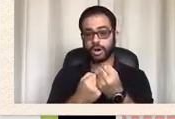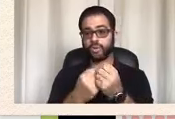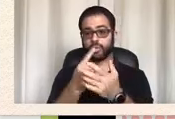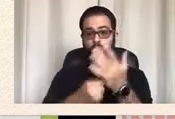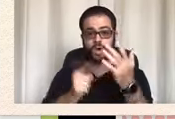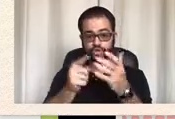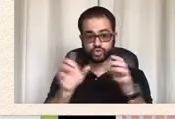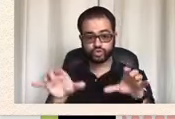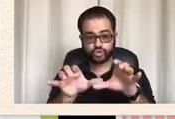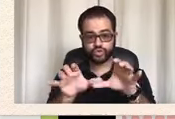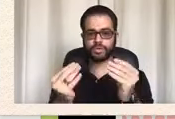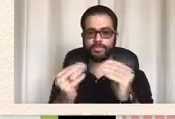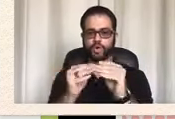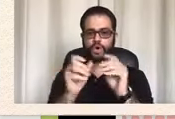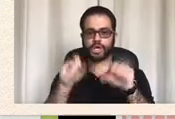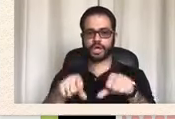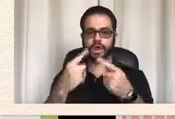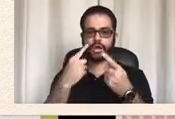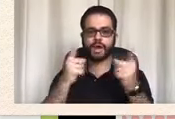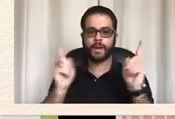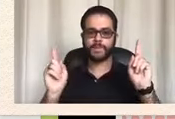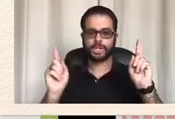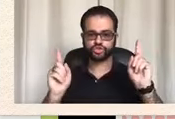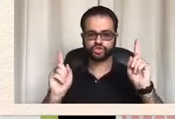to accomplish.